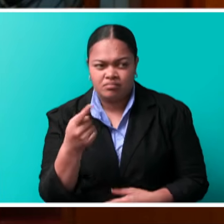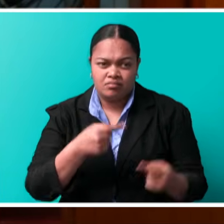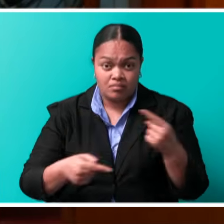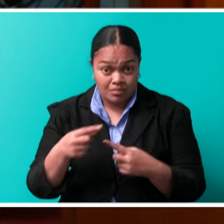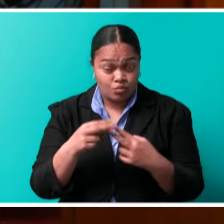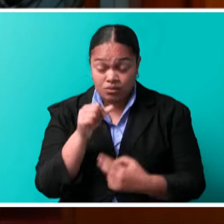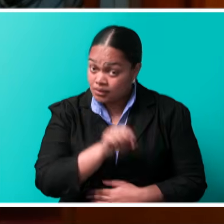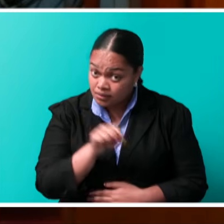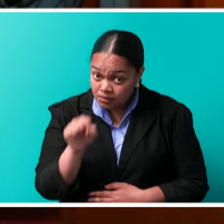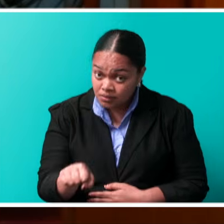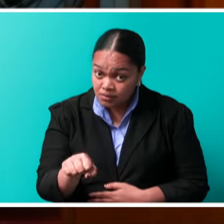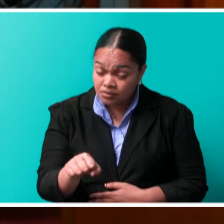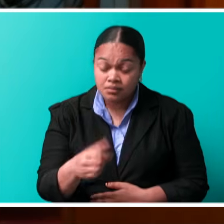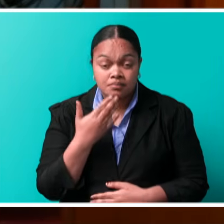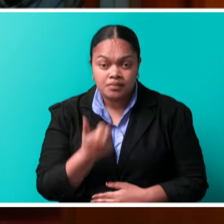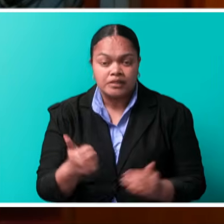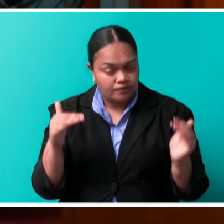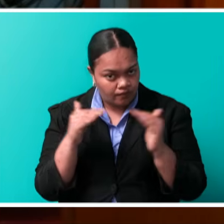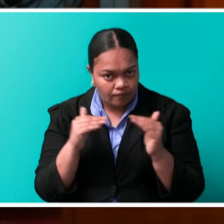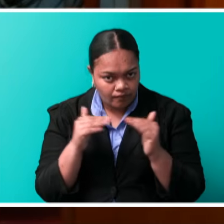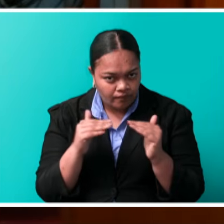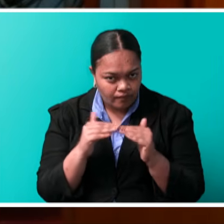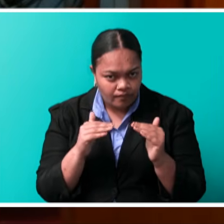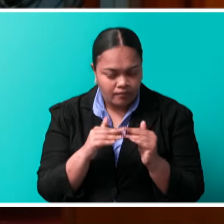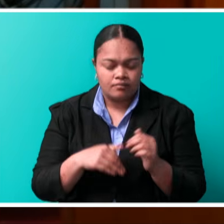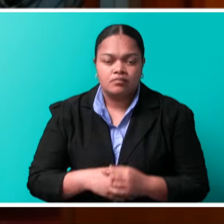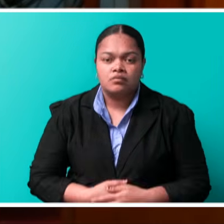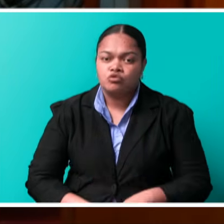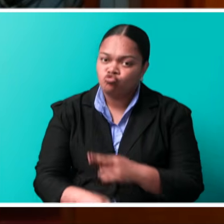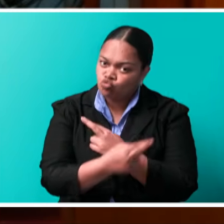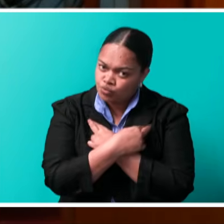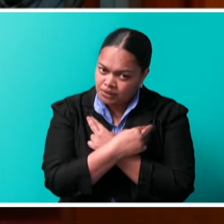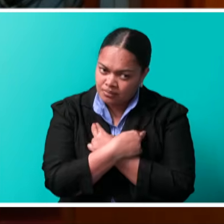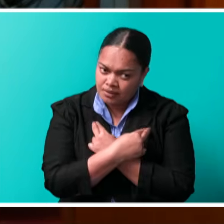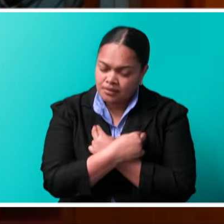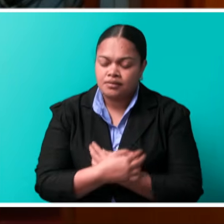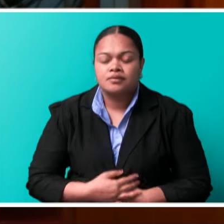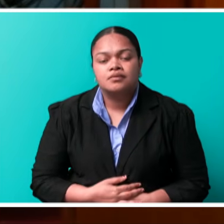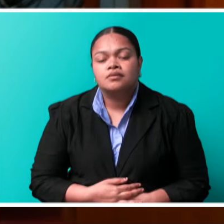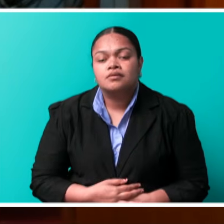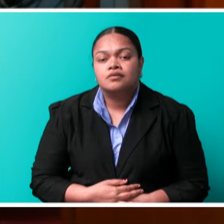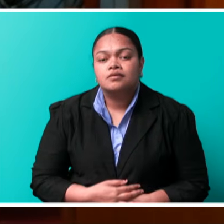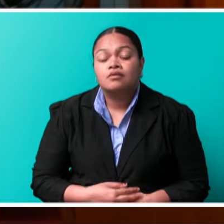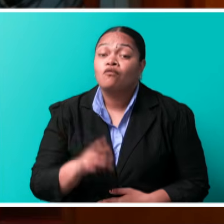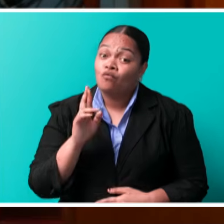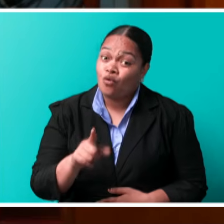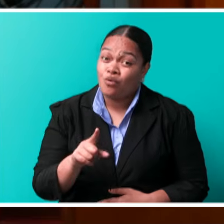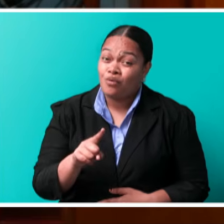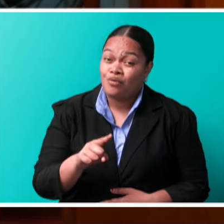seriousness, with fairness, and respect for facts for the sake of our people.